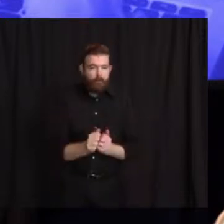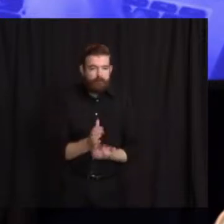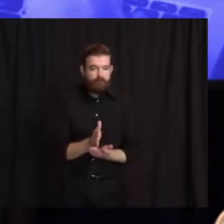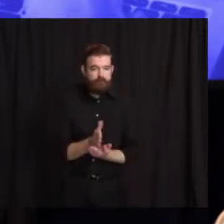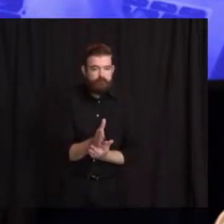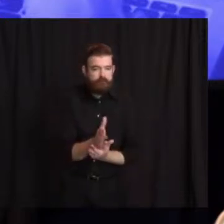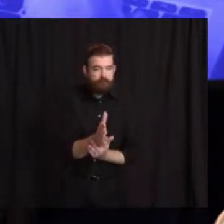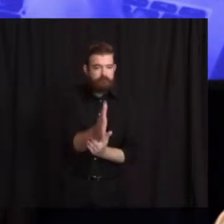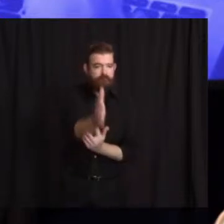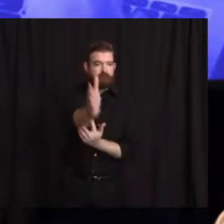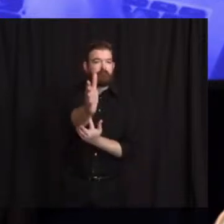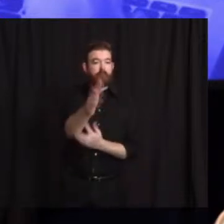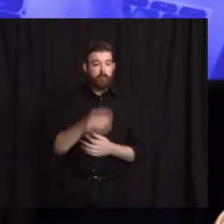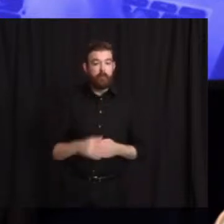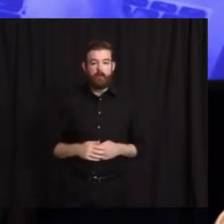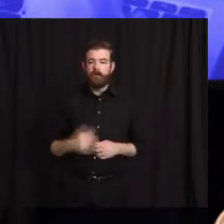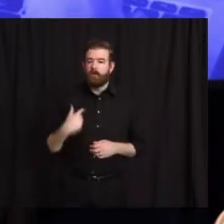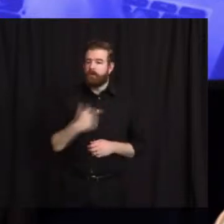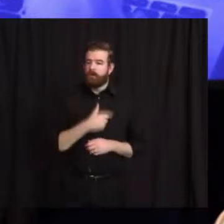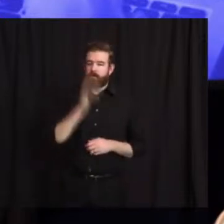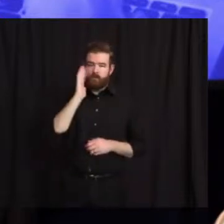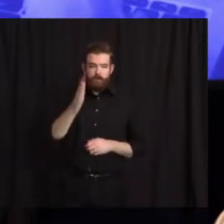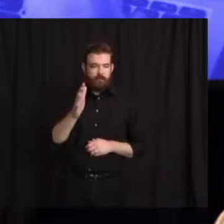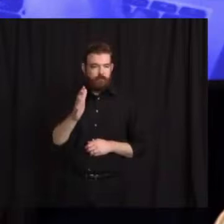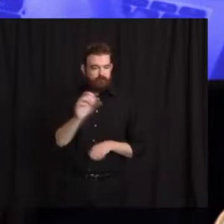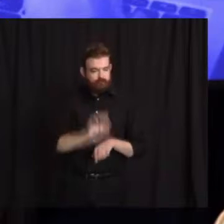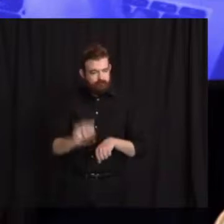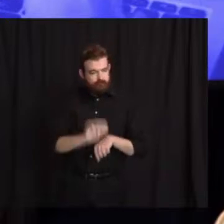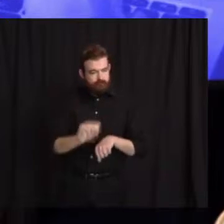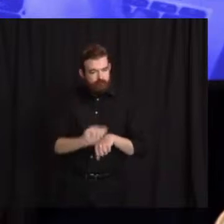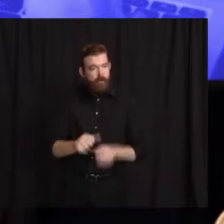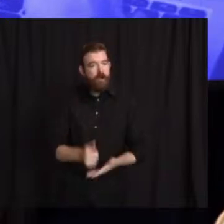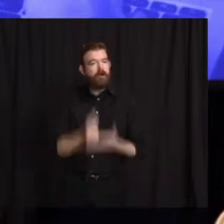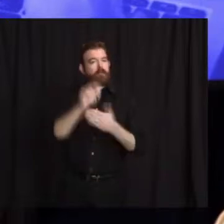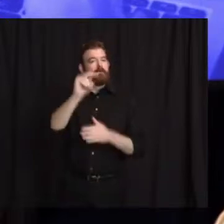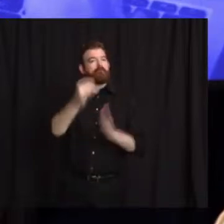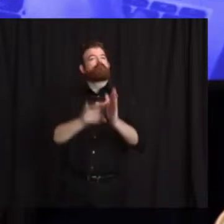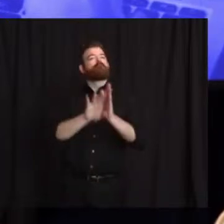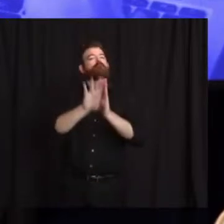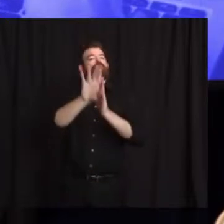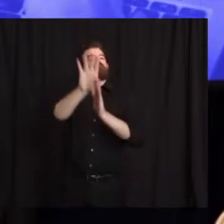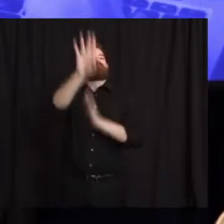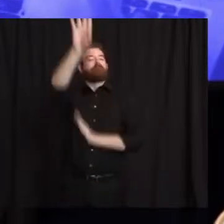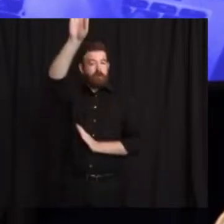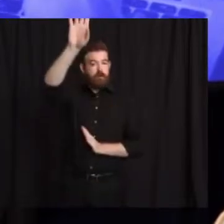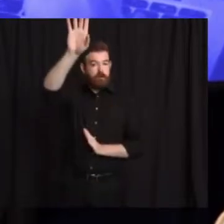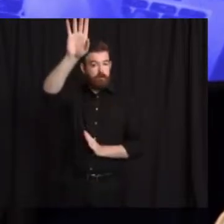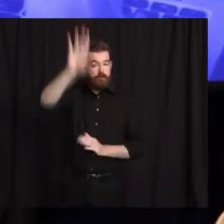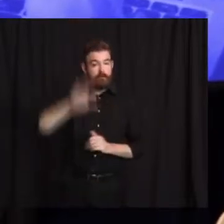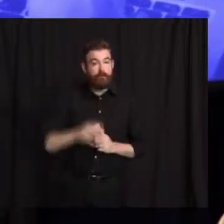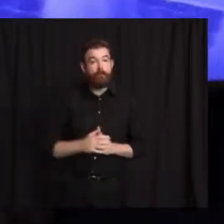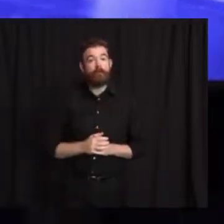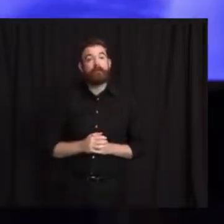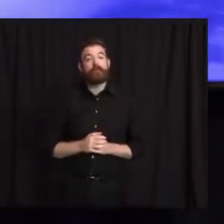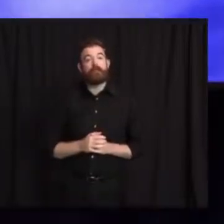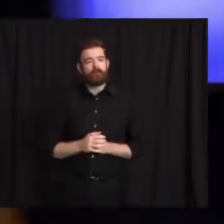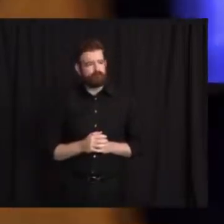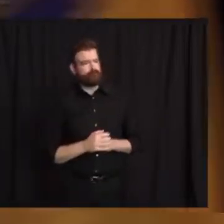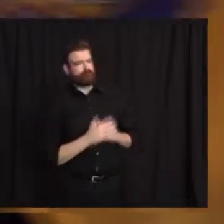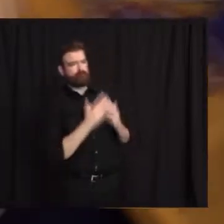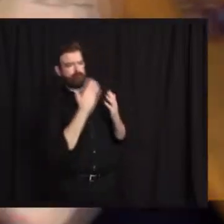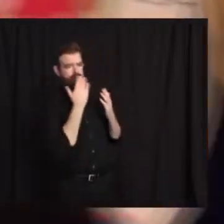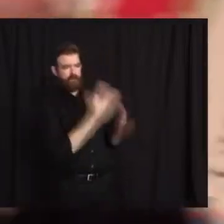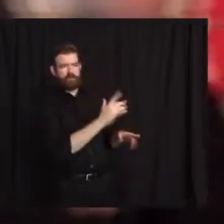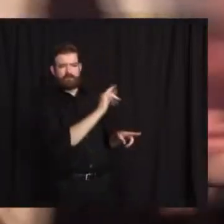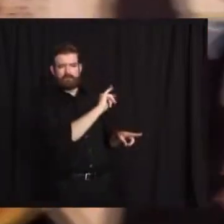New Jersey firmly on the road to recovery. Thank you. Liz, thank you for your extraordinary leadership in both